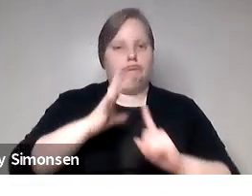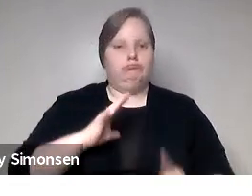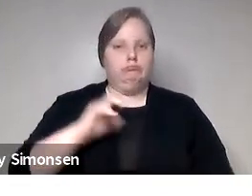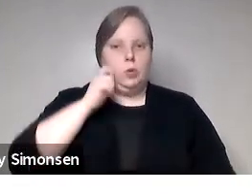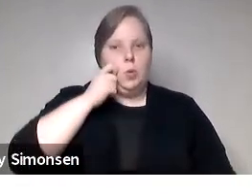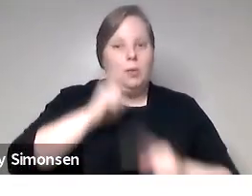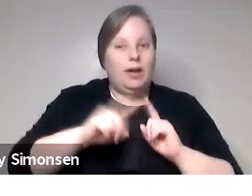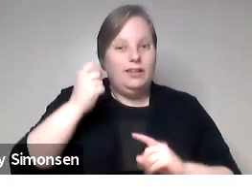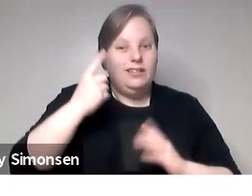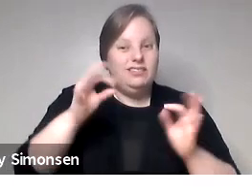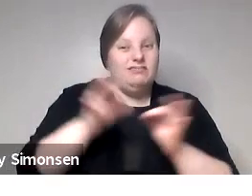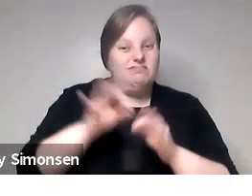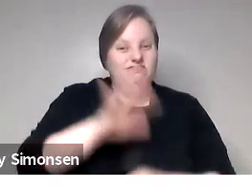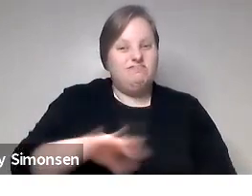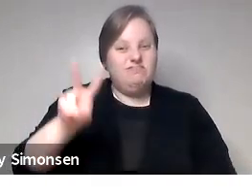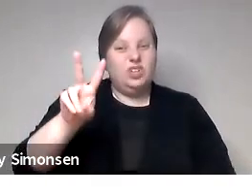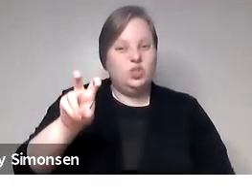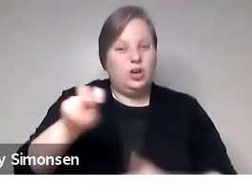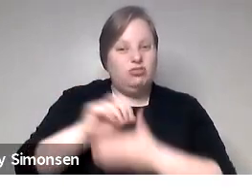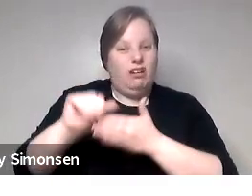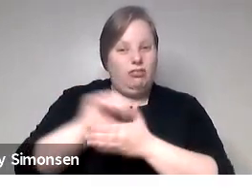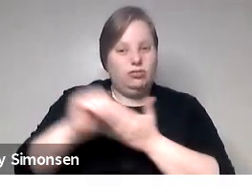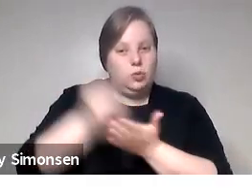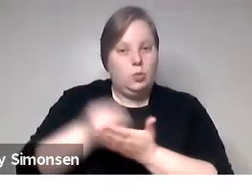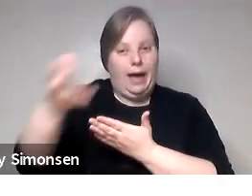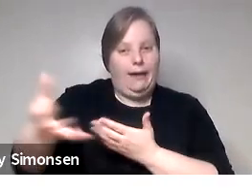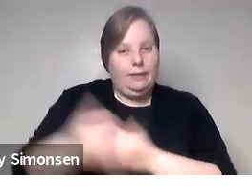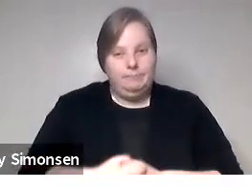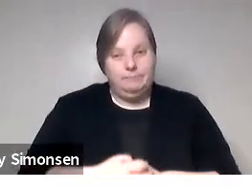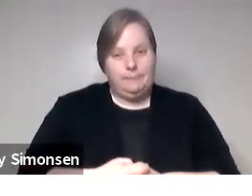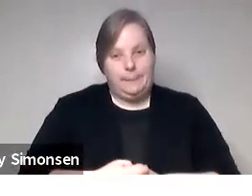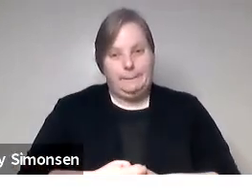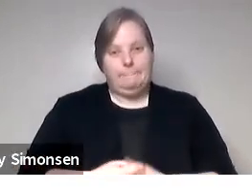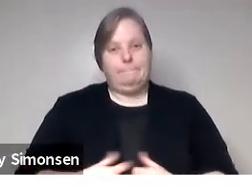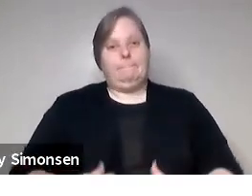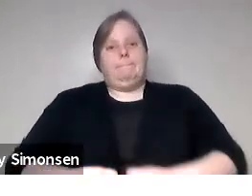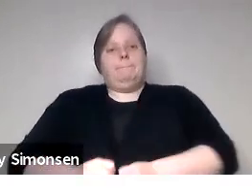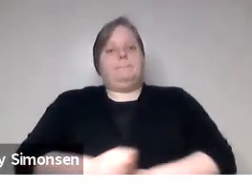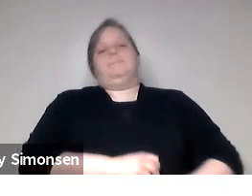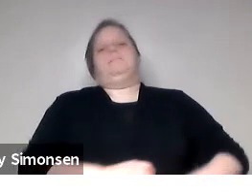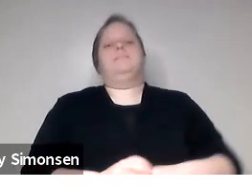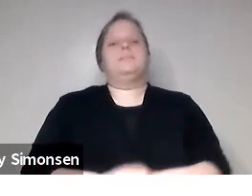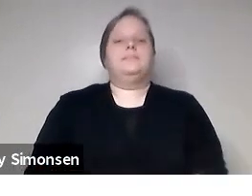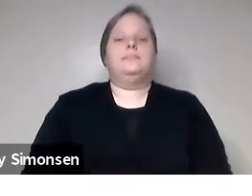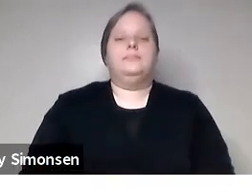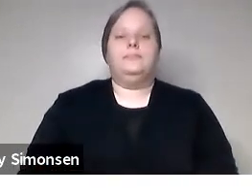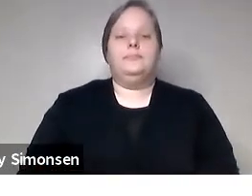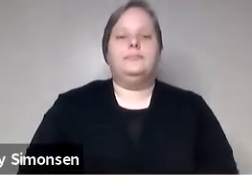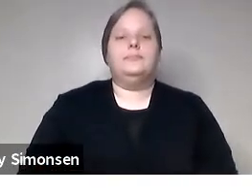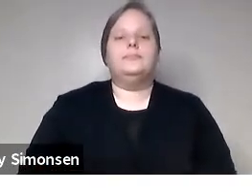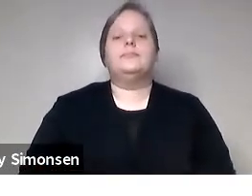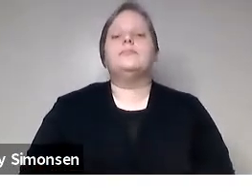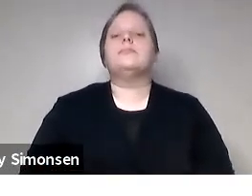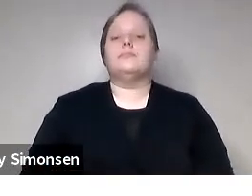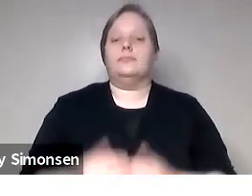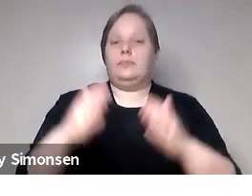point, we're looking at about $200 to purchase the Pen Friend 2. Below that